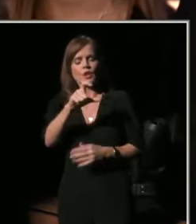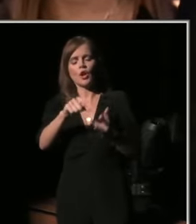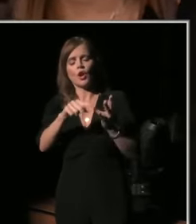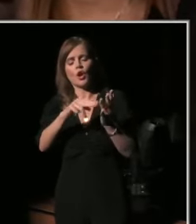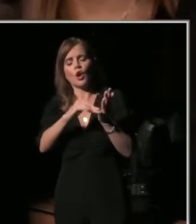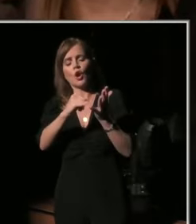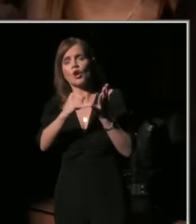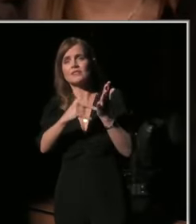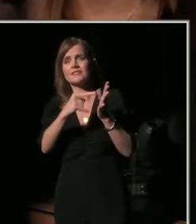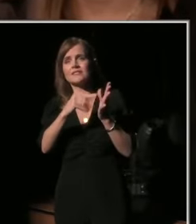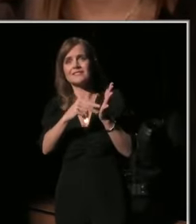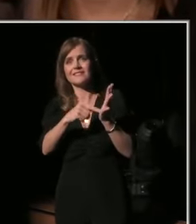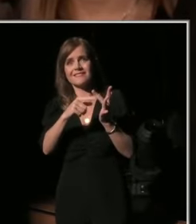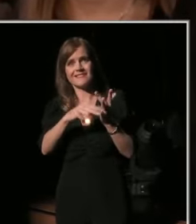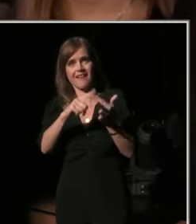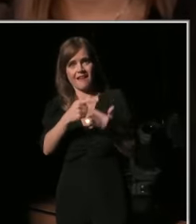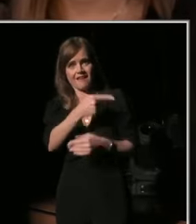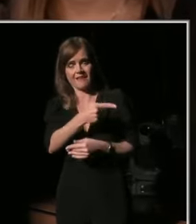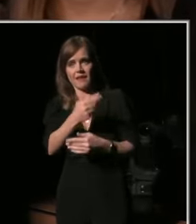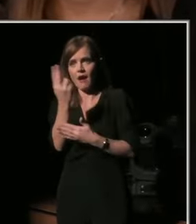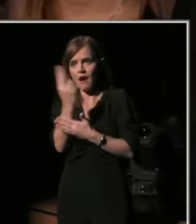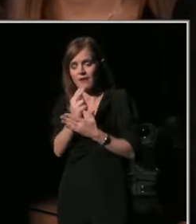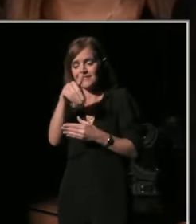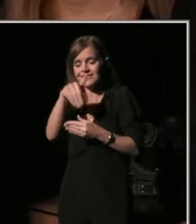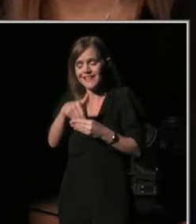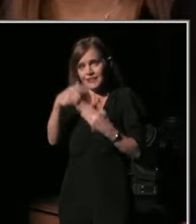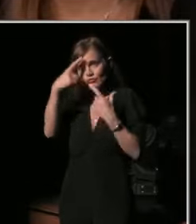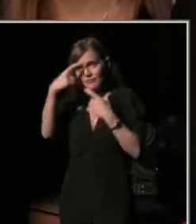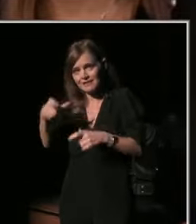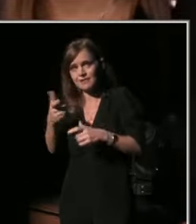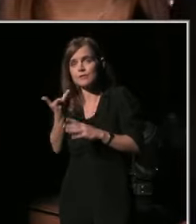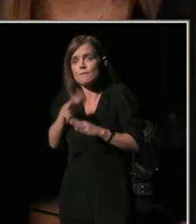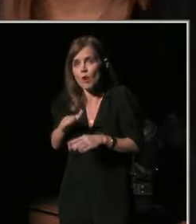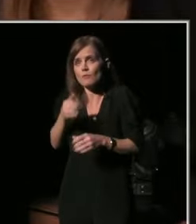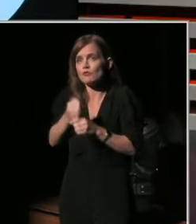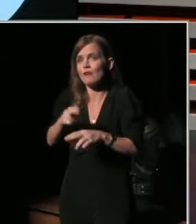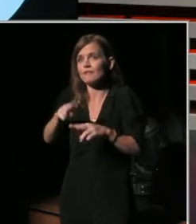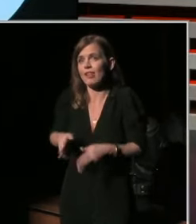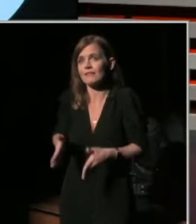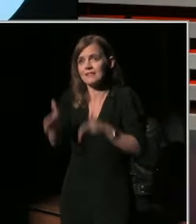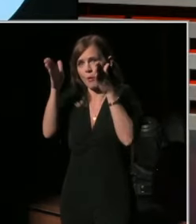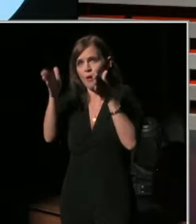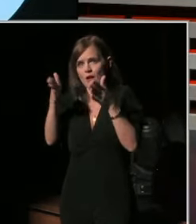was the artist in residence in Grenfell Tower, and this film would not have been possible without him.